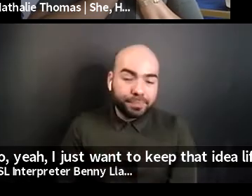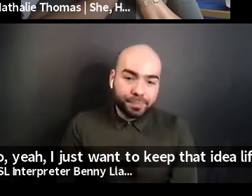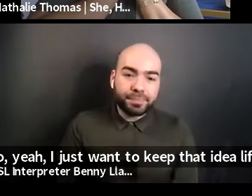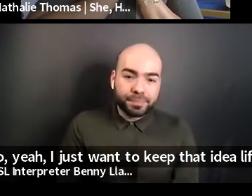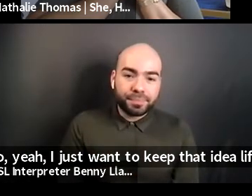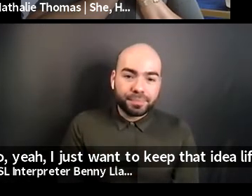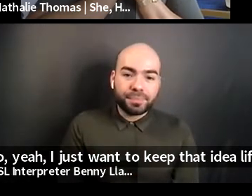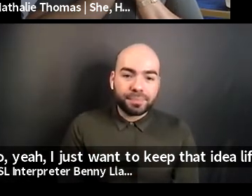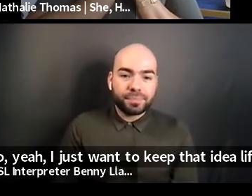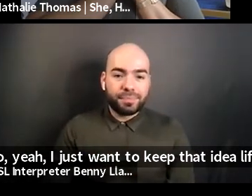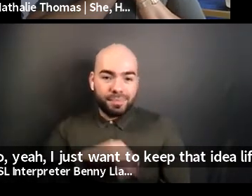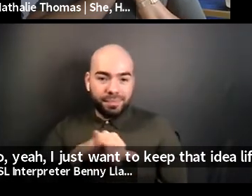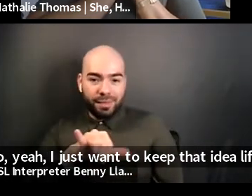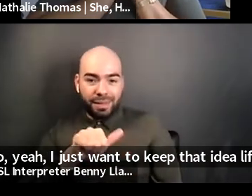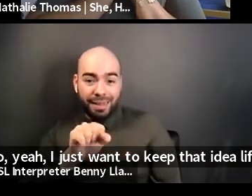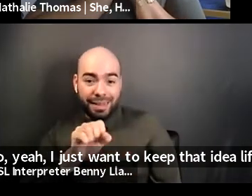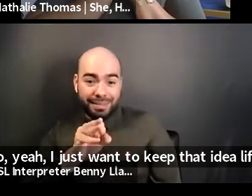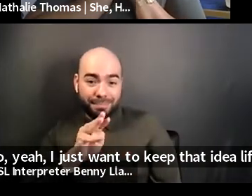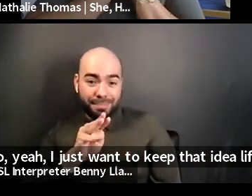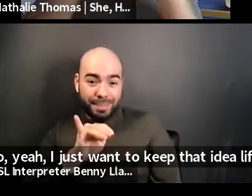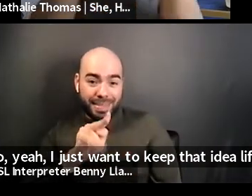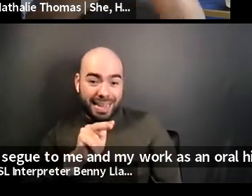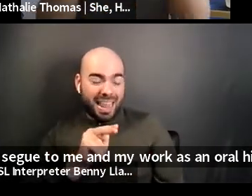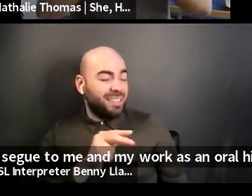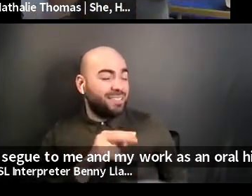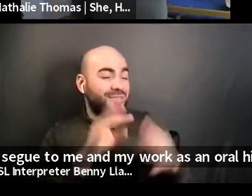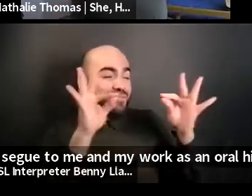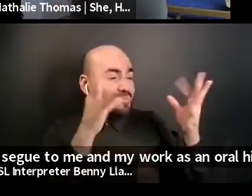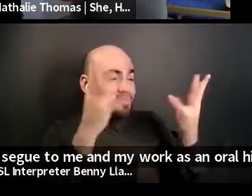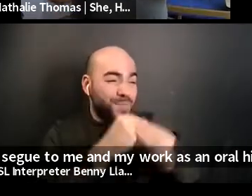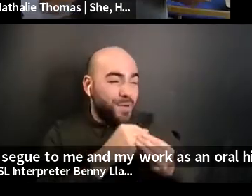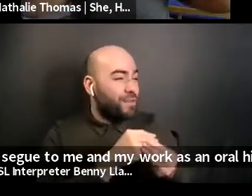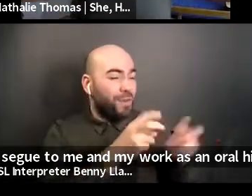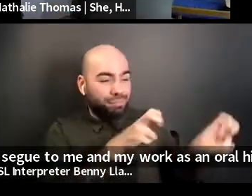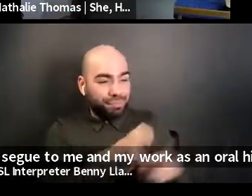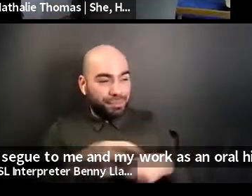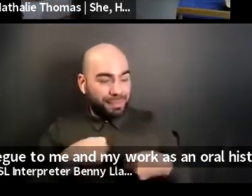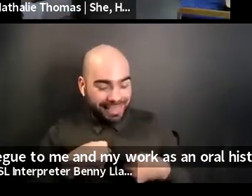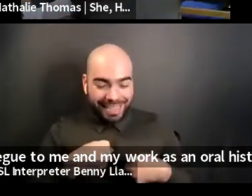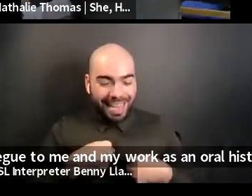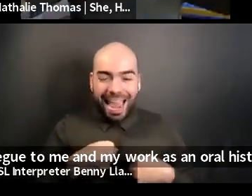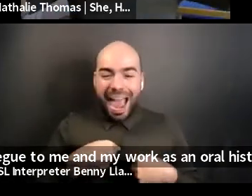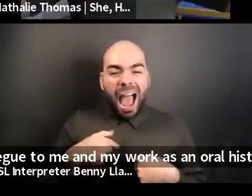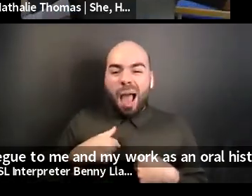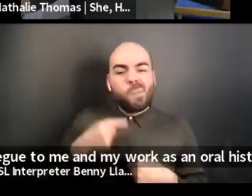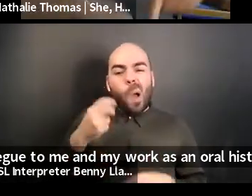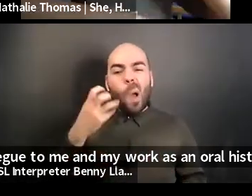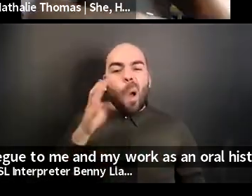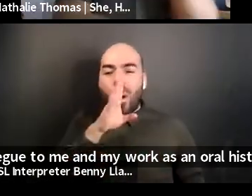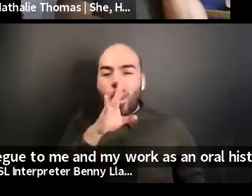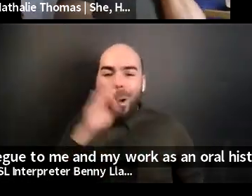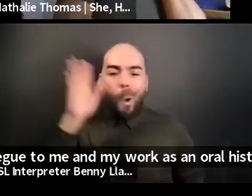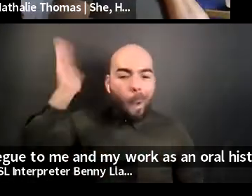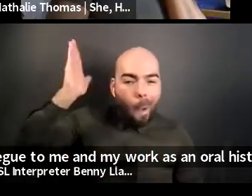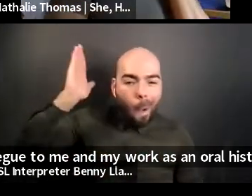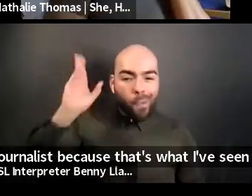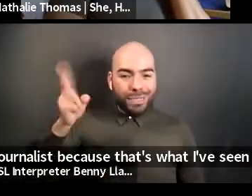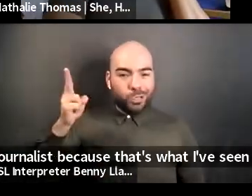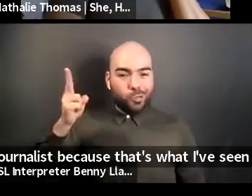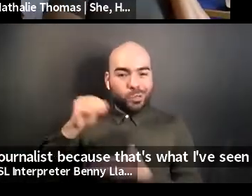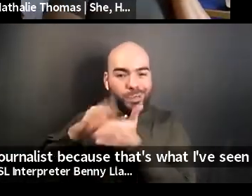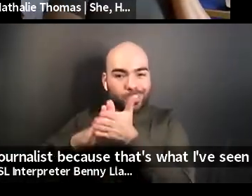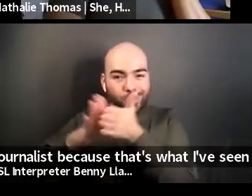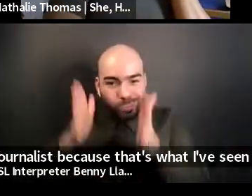Lovely segue to me and my work as an oral historian and arts journalist, because that's what I've seen as the backbone of what I'm doing right now. Anything